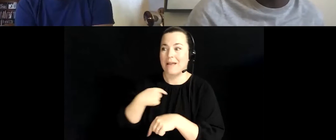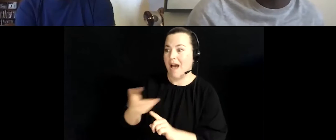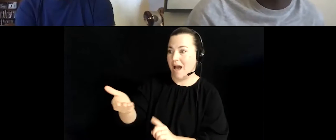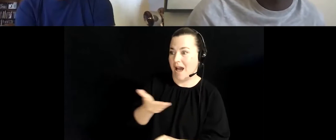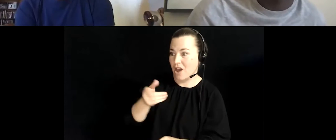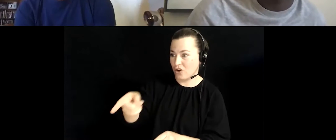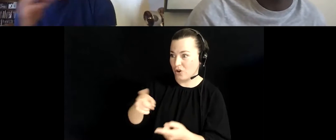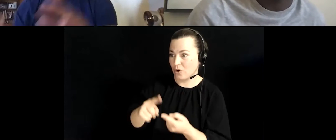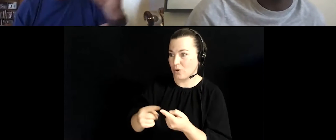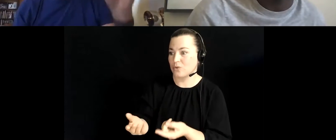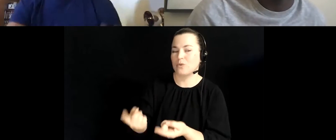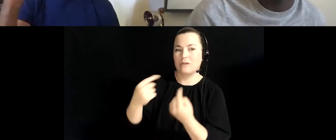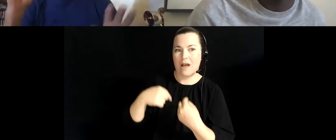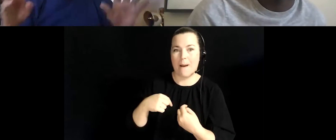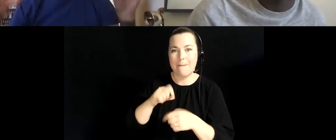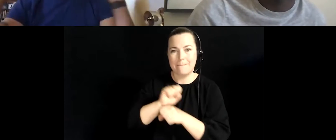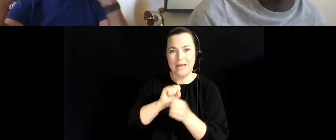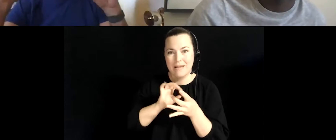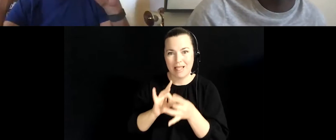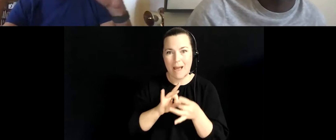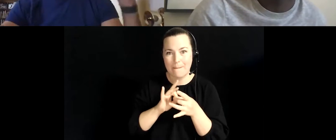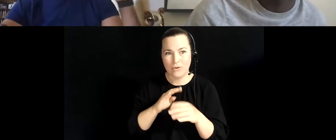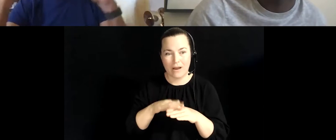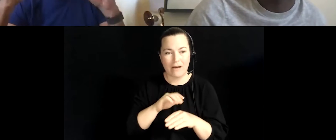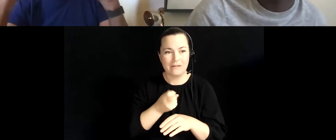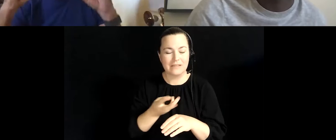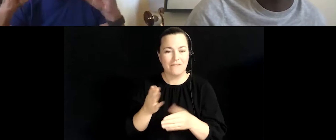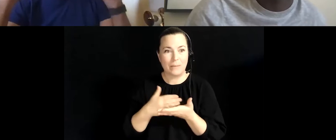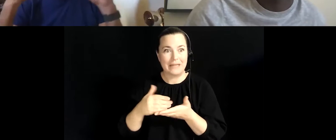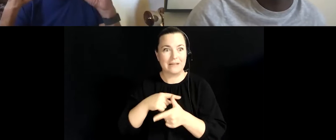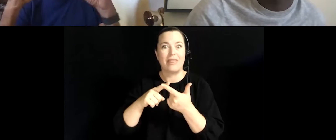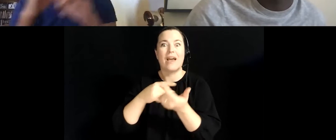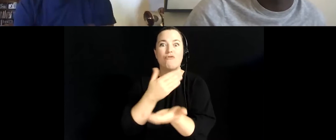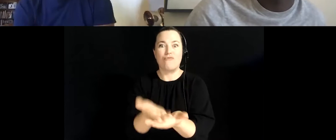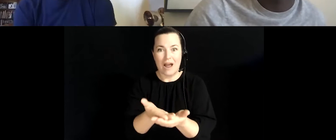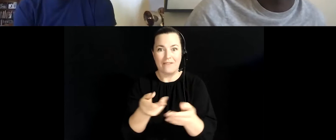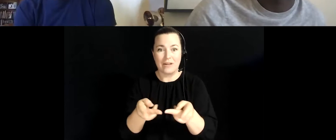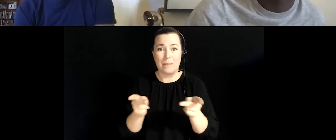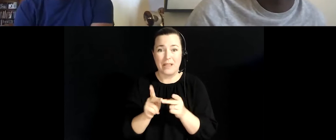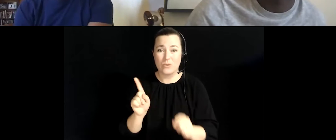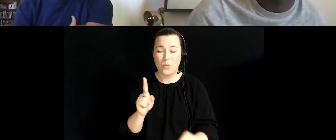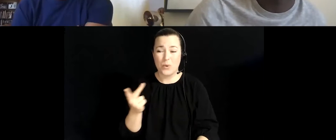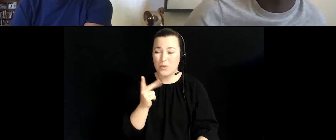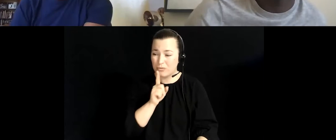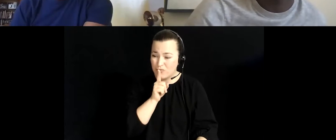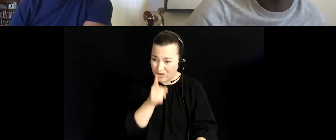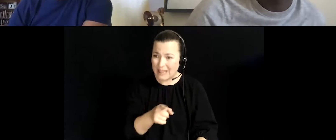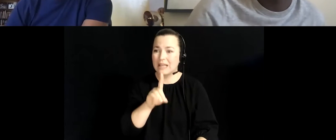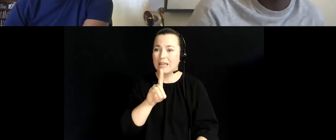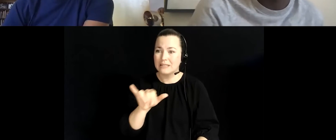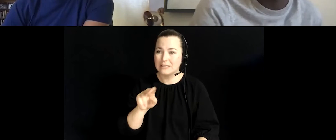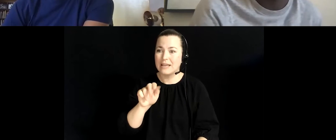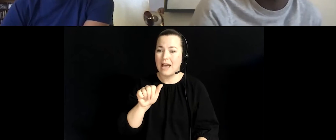collaborator in several pieces, and then us finally arriving at this place of us really, really dynamically co-producing